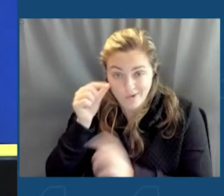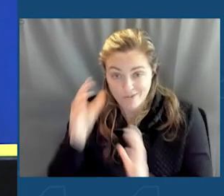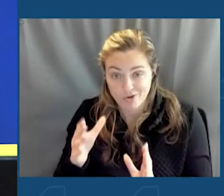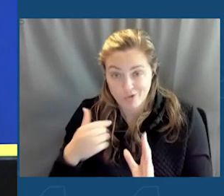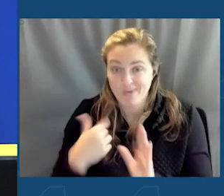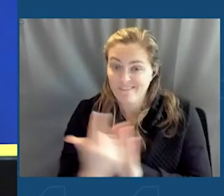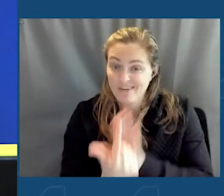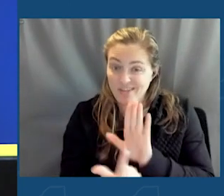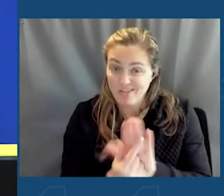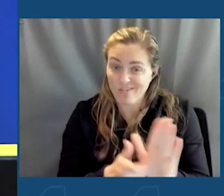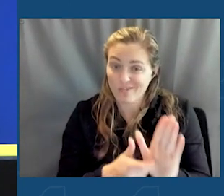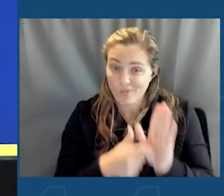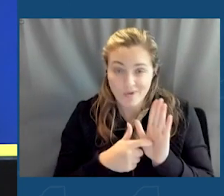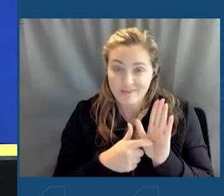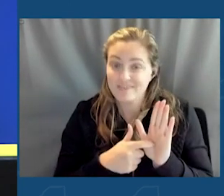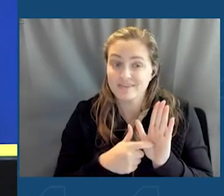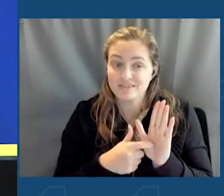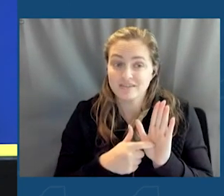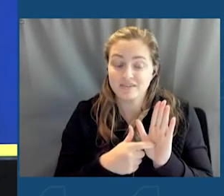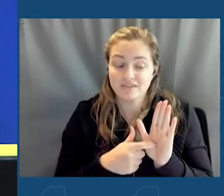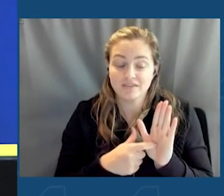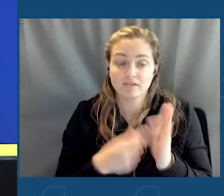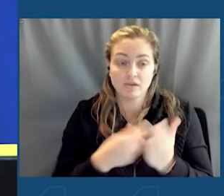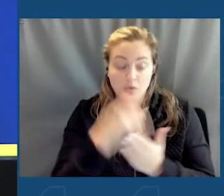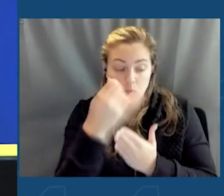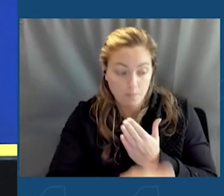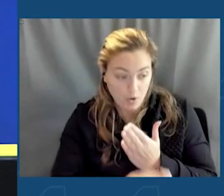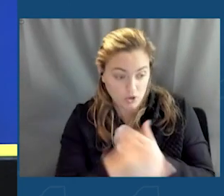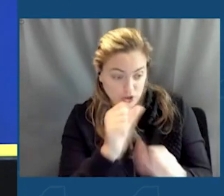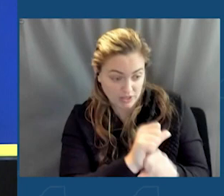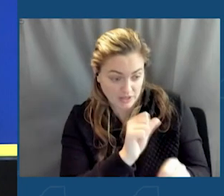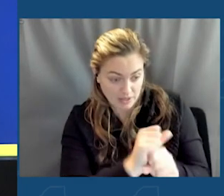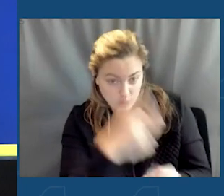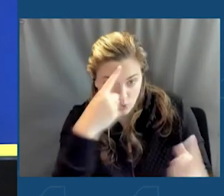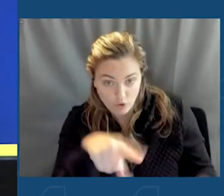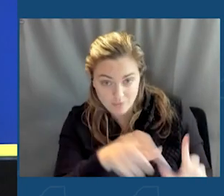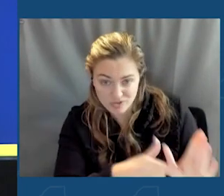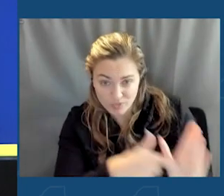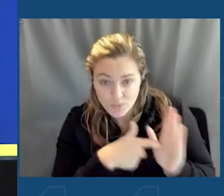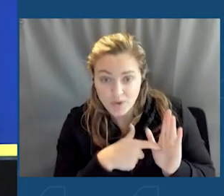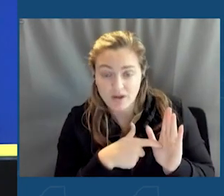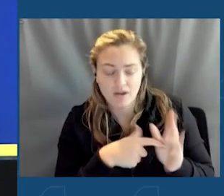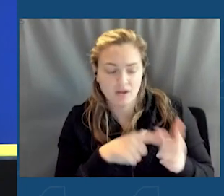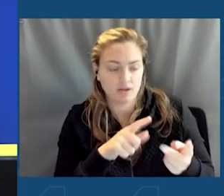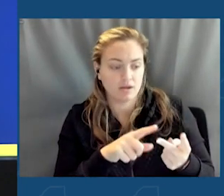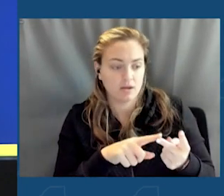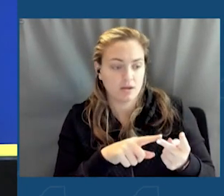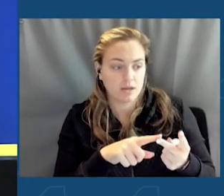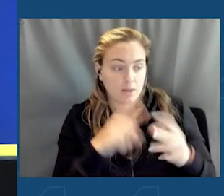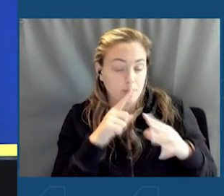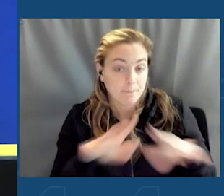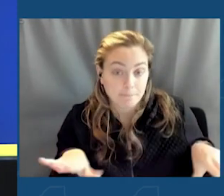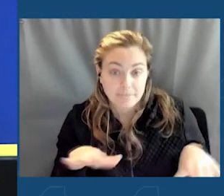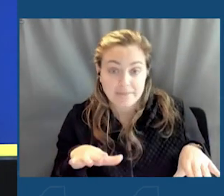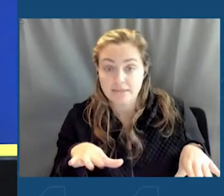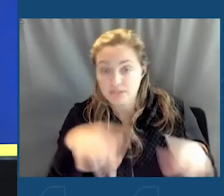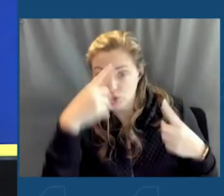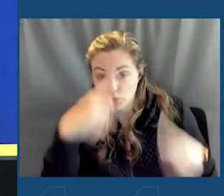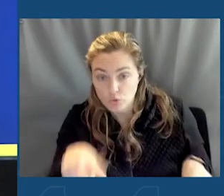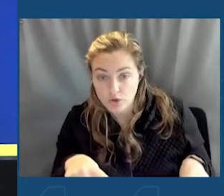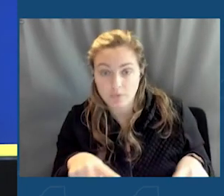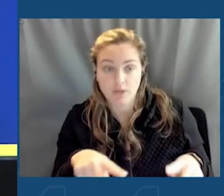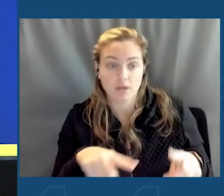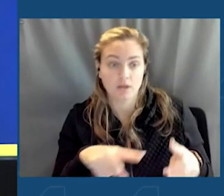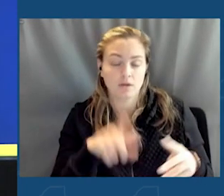that requires project labor agreements in this industry, labor peace agreements, Buy American,